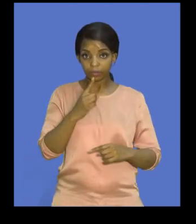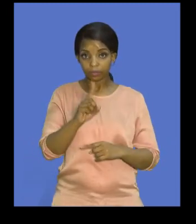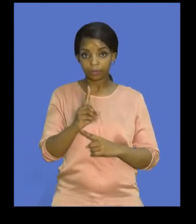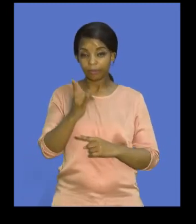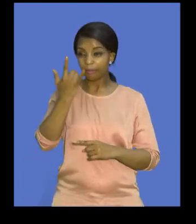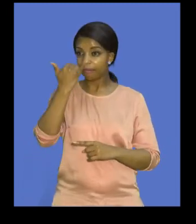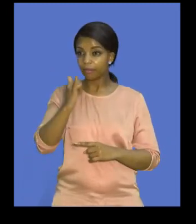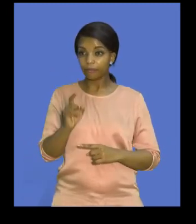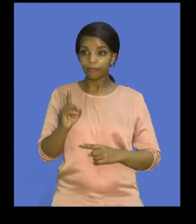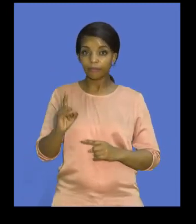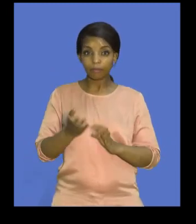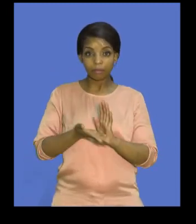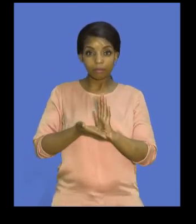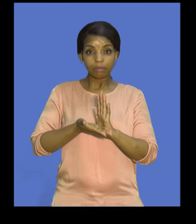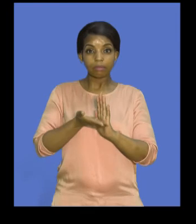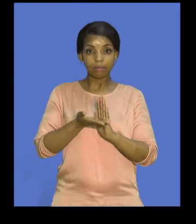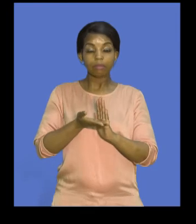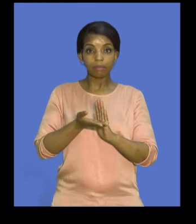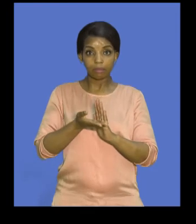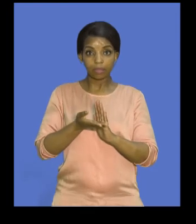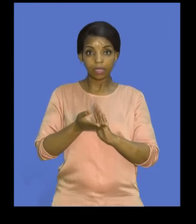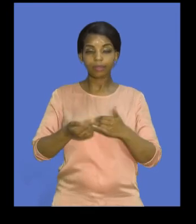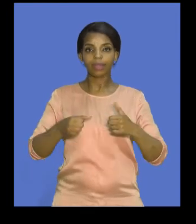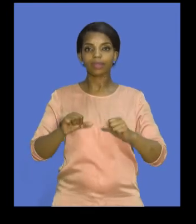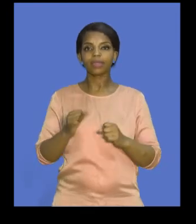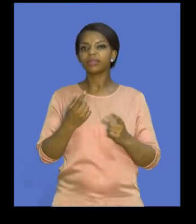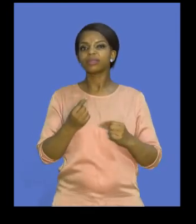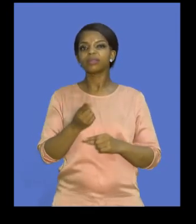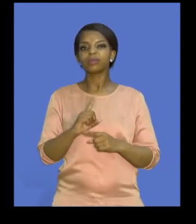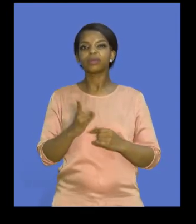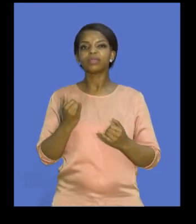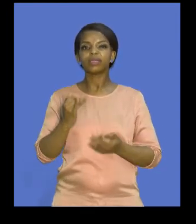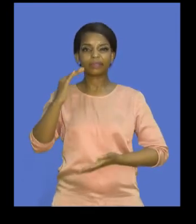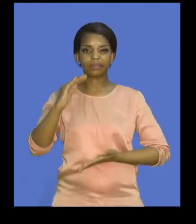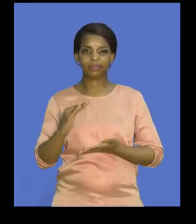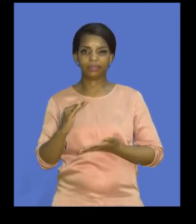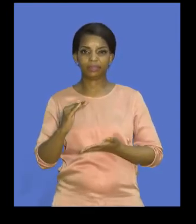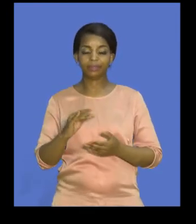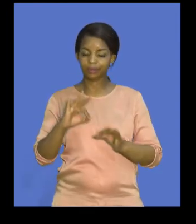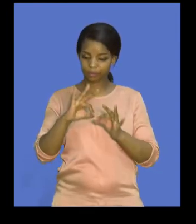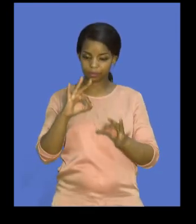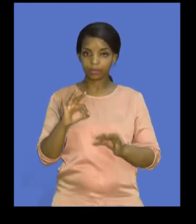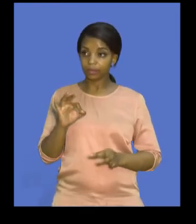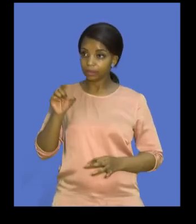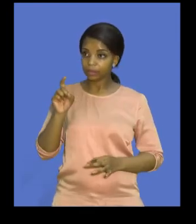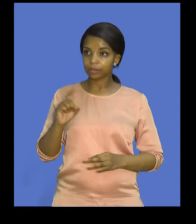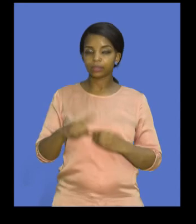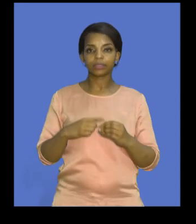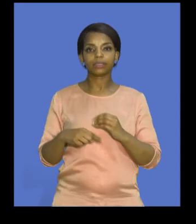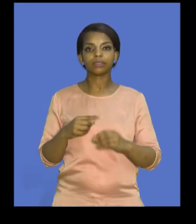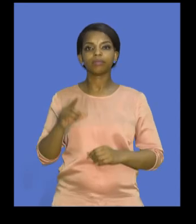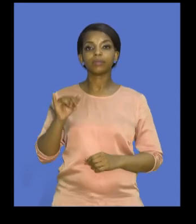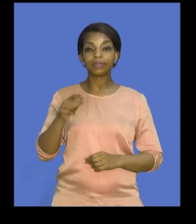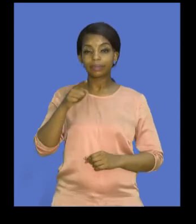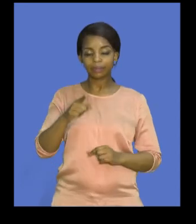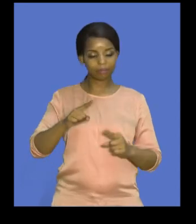of the electrostatic force will actually decrease, which is exactly what this is all about. Okay, that's the main point, that the square